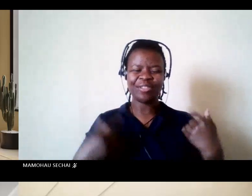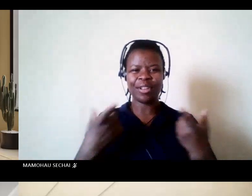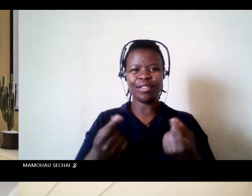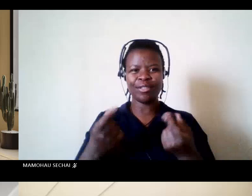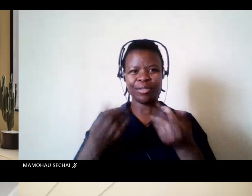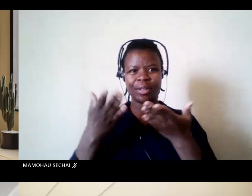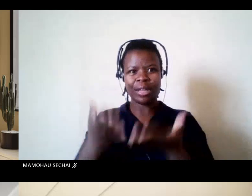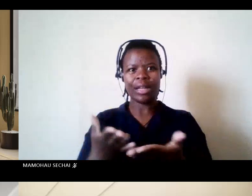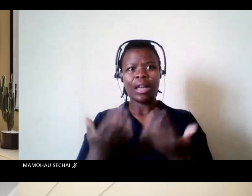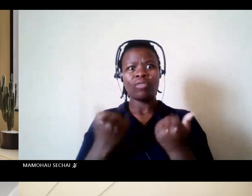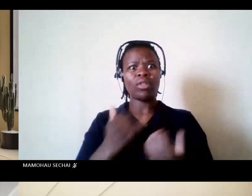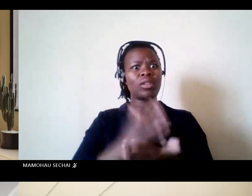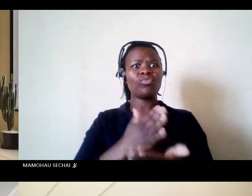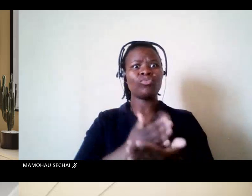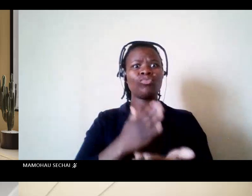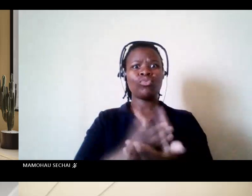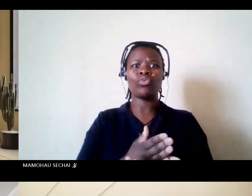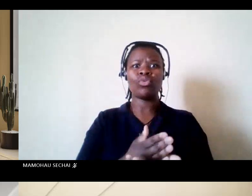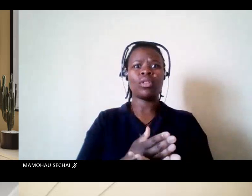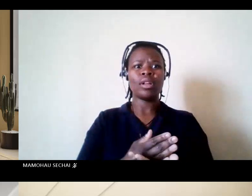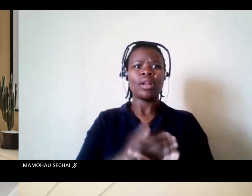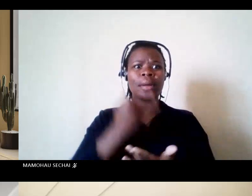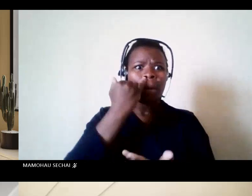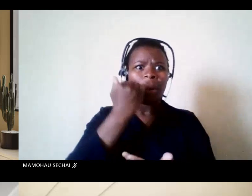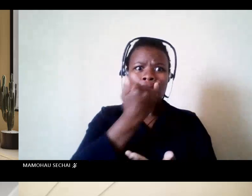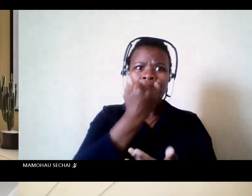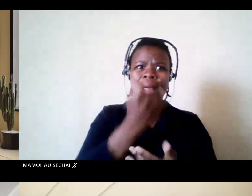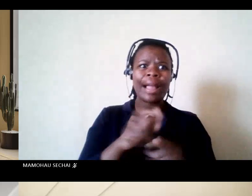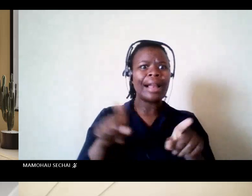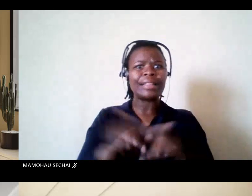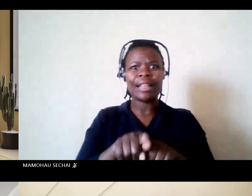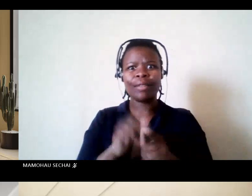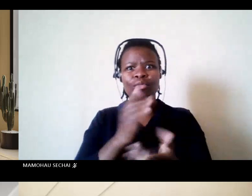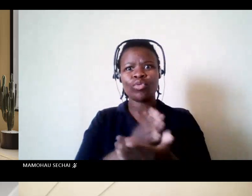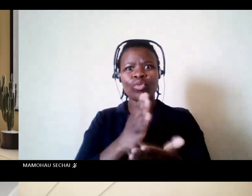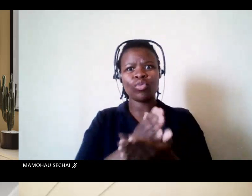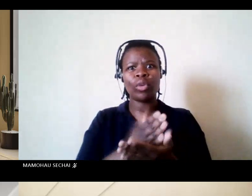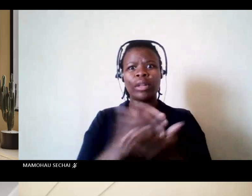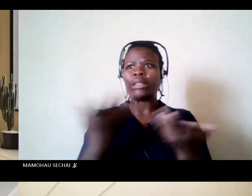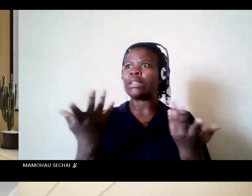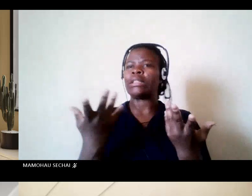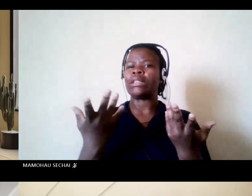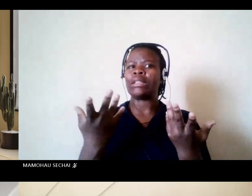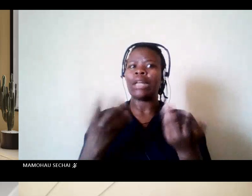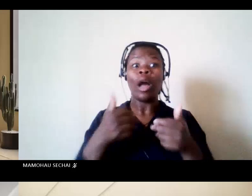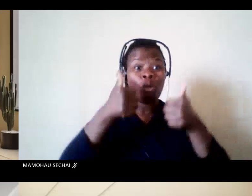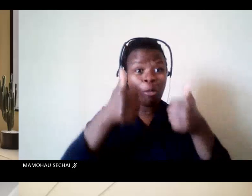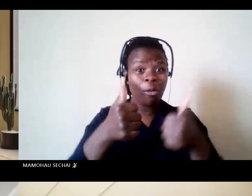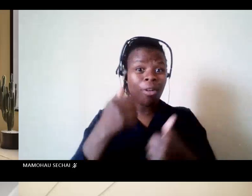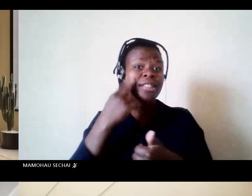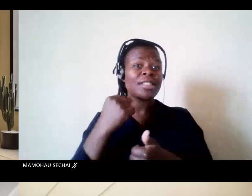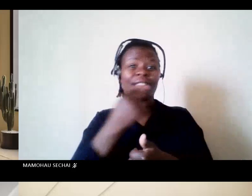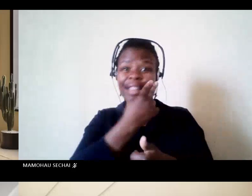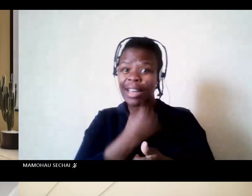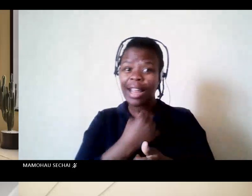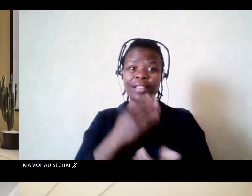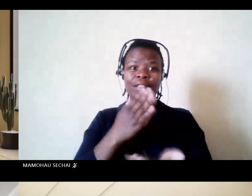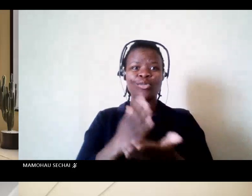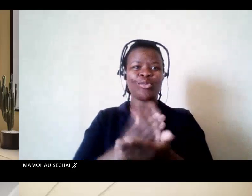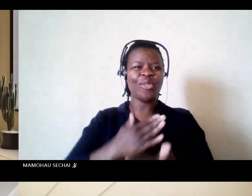spot, so now Dr. Ike wants to read it as well. No, it's a nice. I really liked the